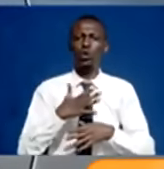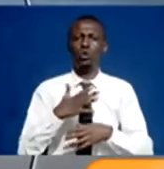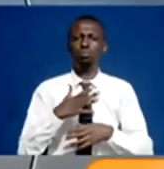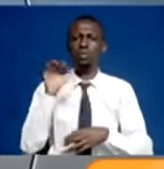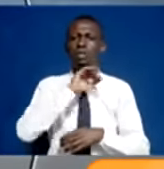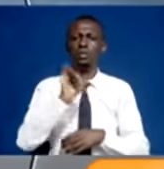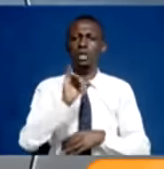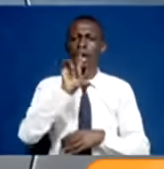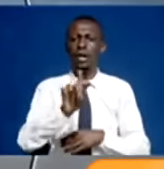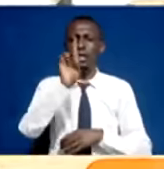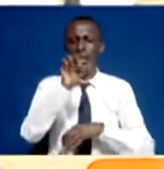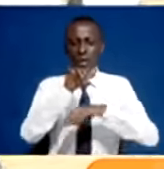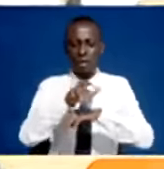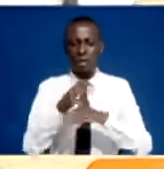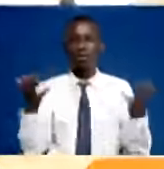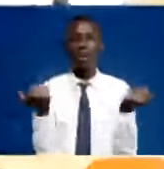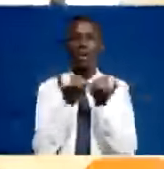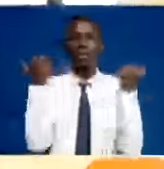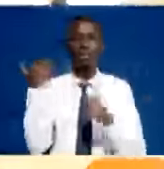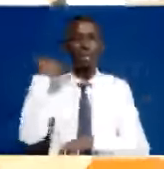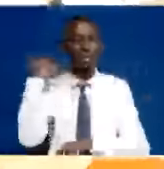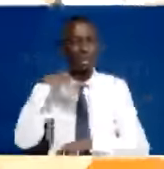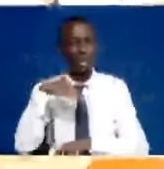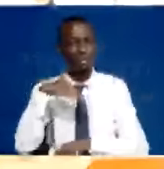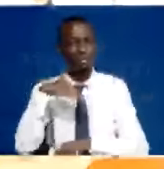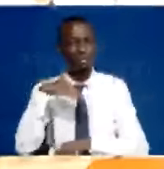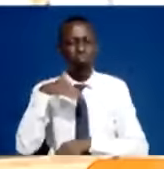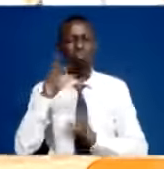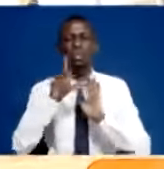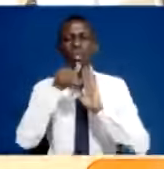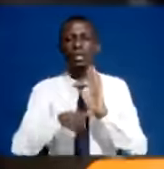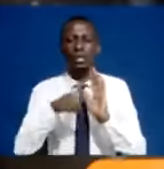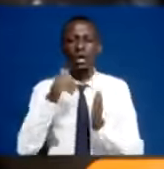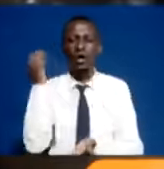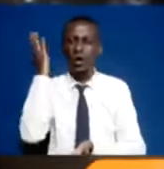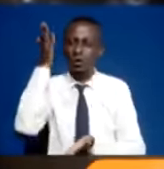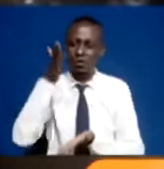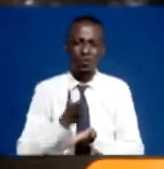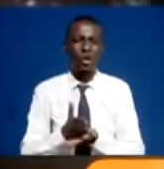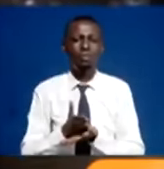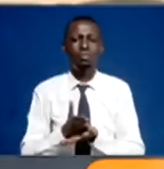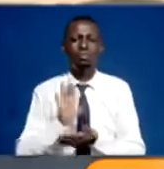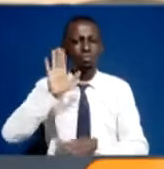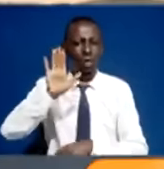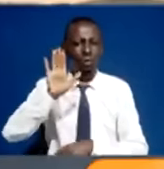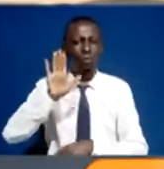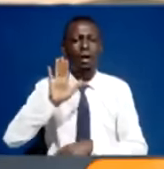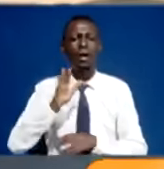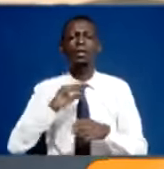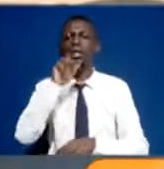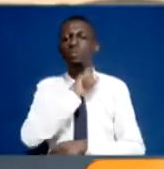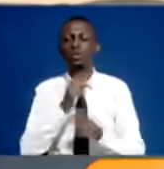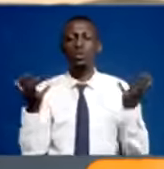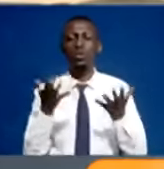card was recovered at the scene of crime, only for them to confirm their worst fear at the city mortuary. Watoto